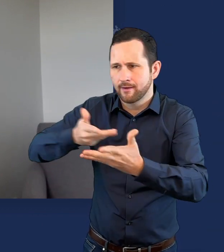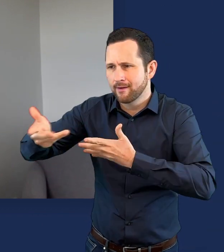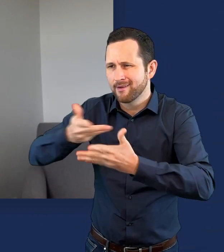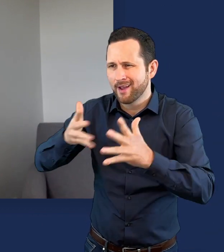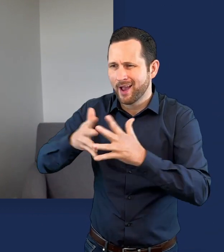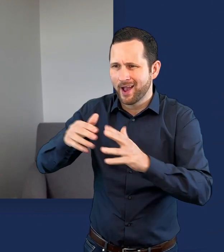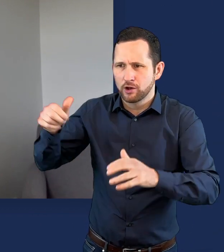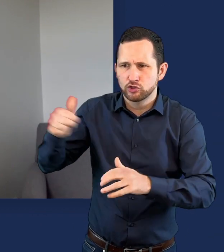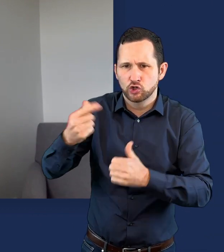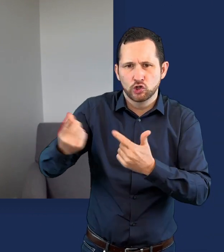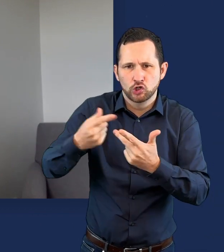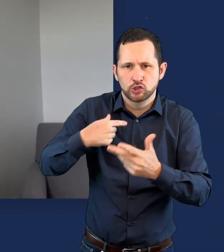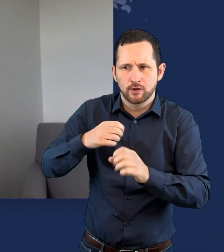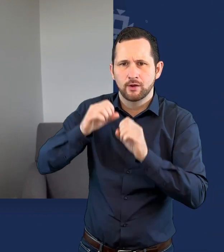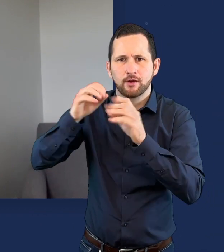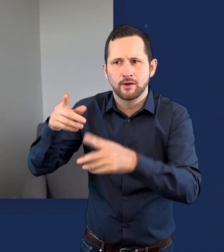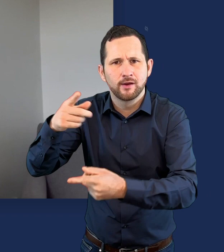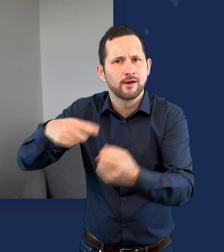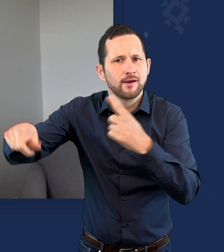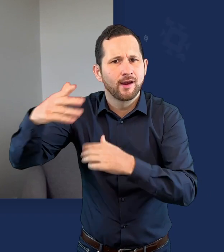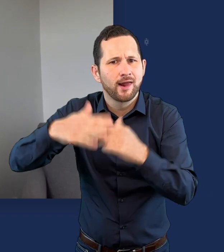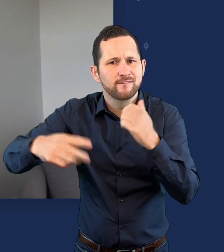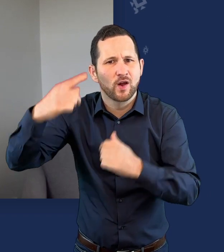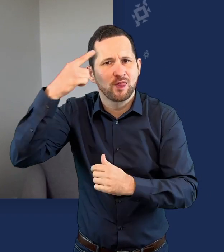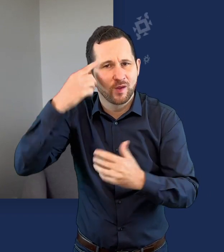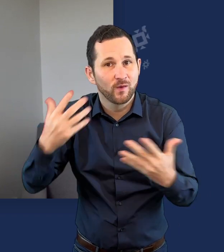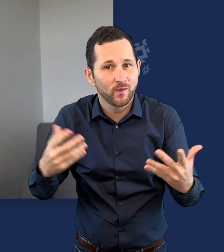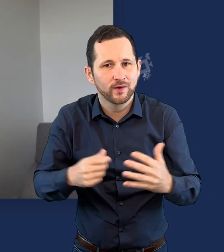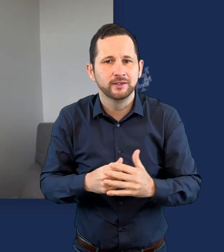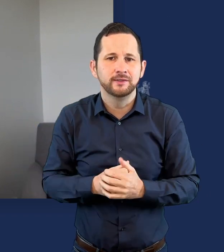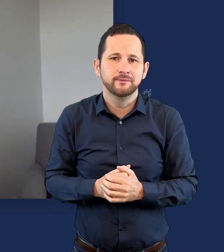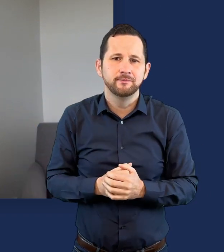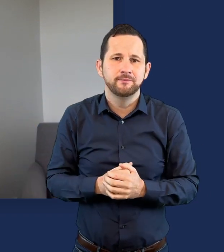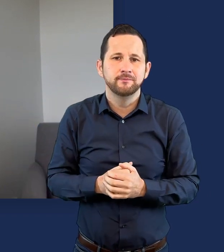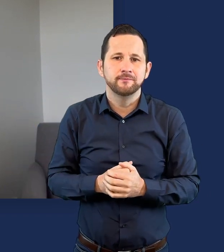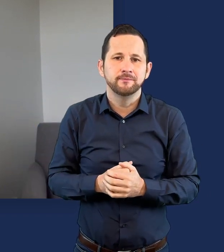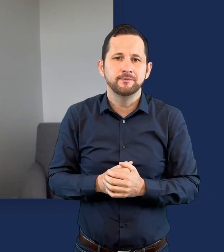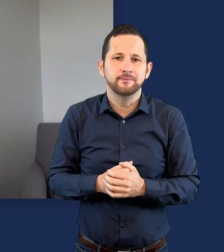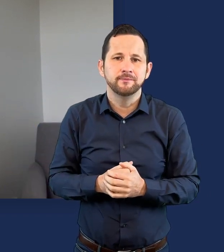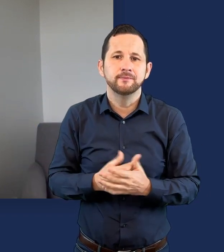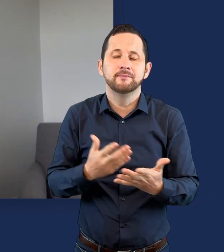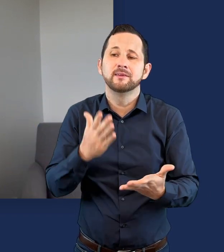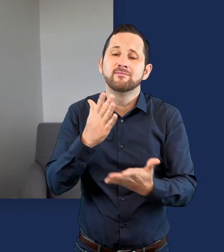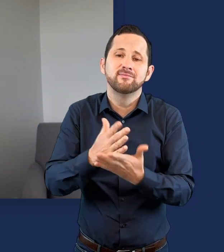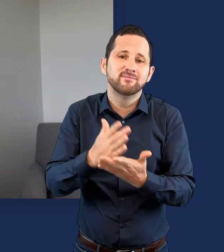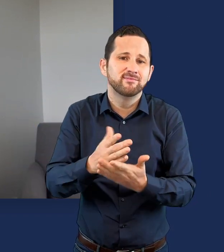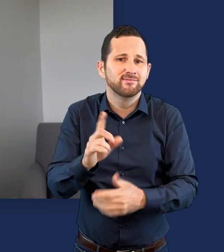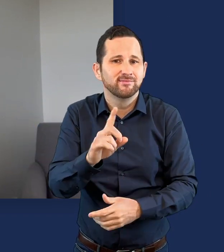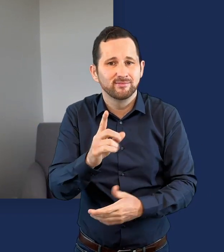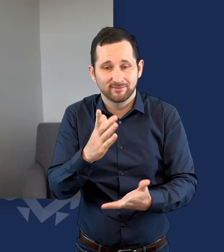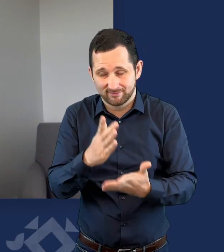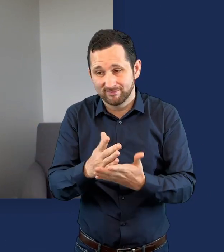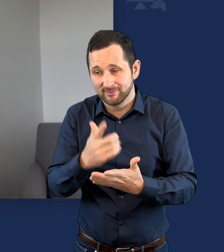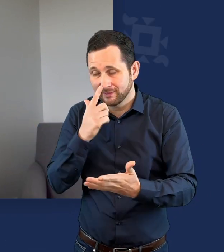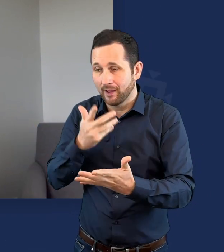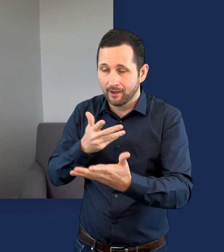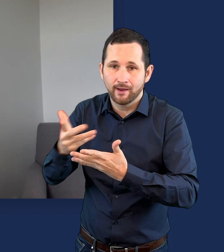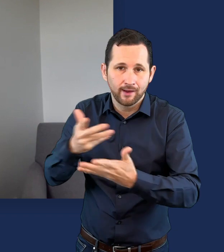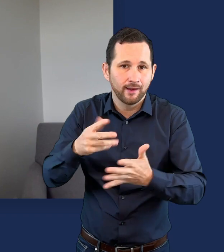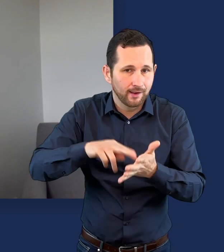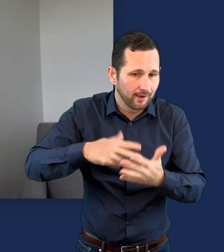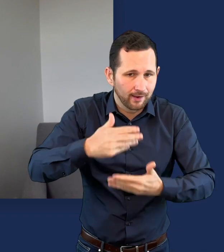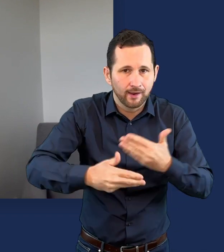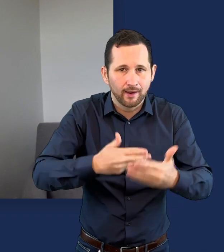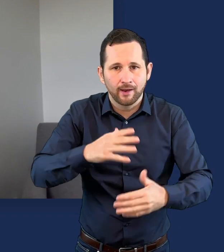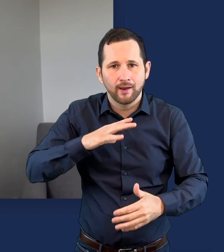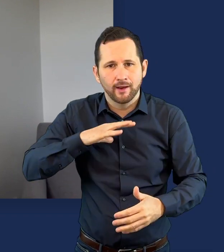to see things like usability issues that neurotypical people might not see. But it does also mean that it's really difficult and really exhausting to